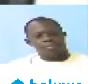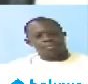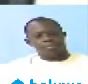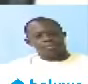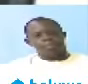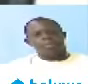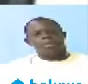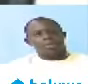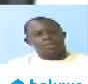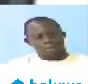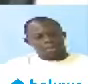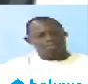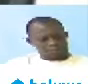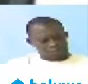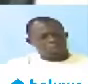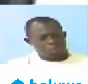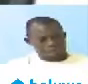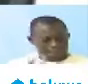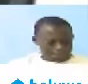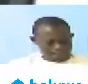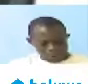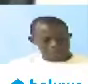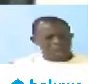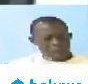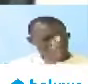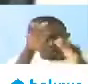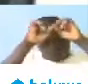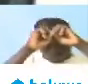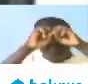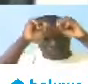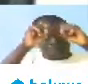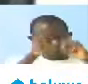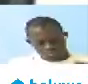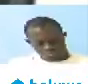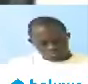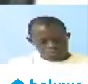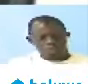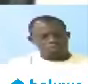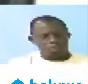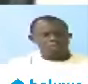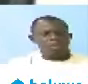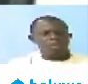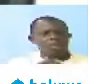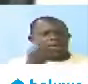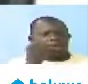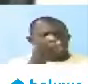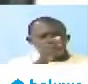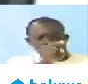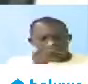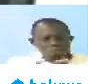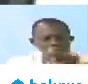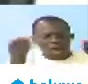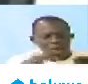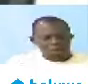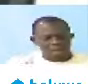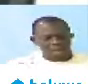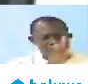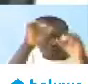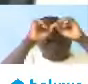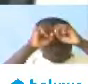government in Bonde. He also wants to remove that government. So did he say why? Fire for the Mundalil there,